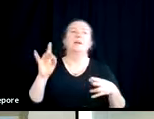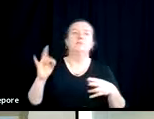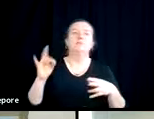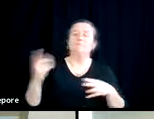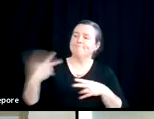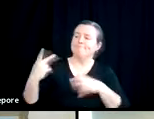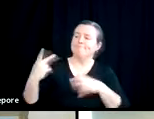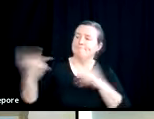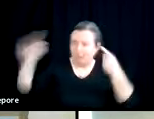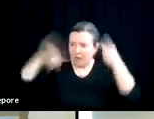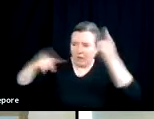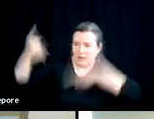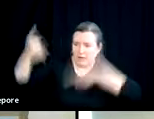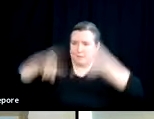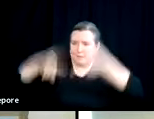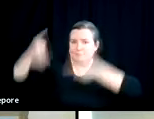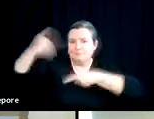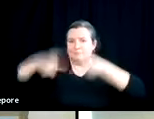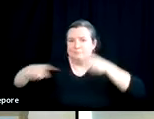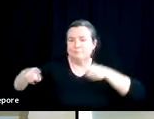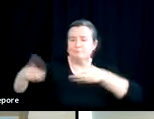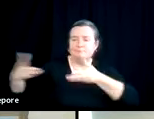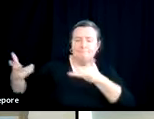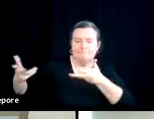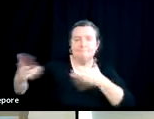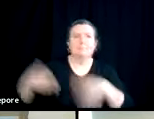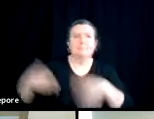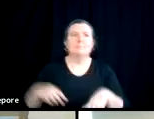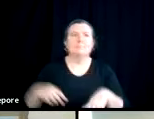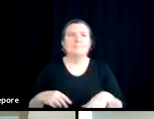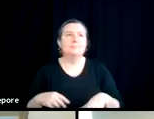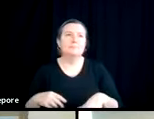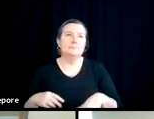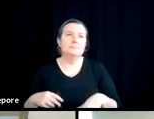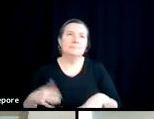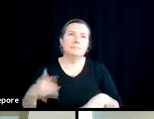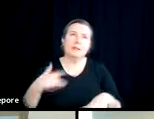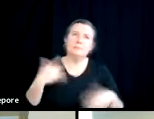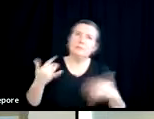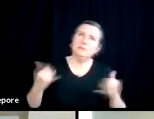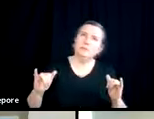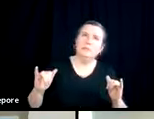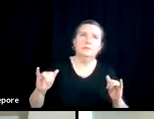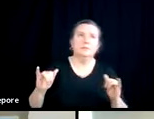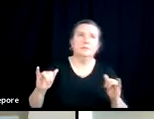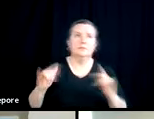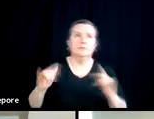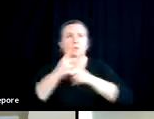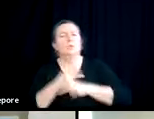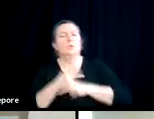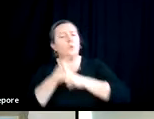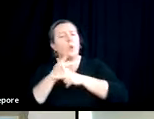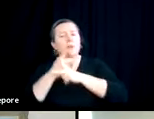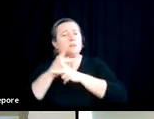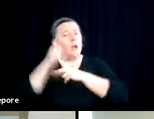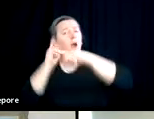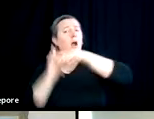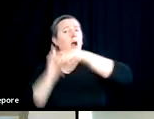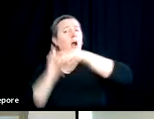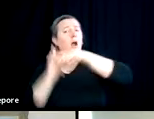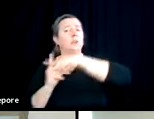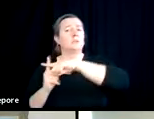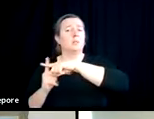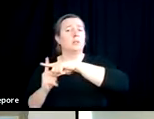will now be virtual. But again, I continue to be cautiously optimistic that we'll figure a good solution out